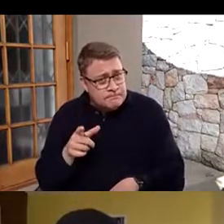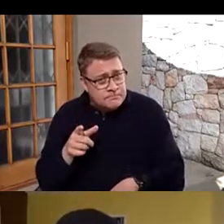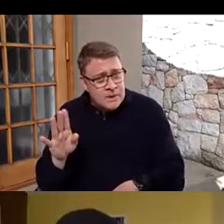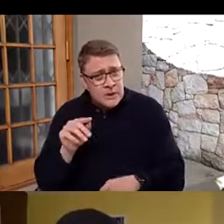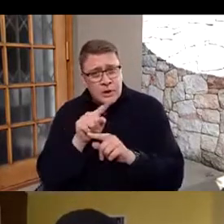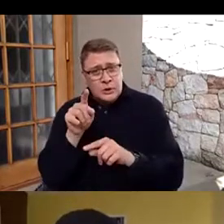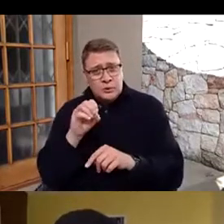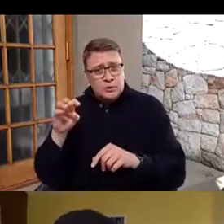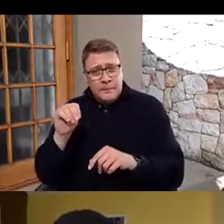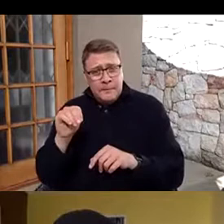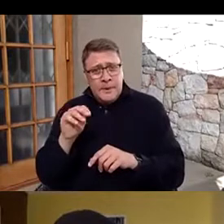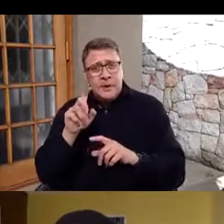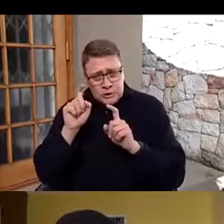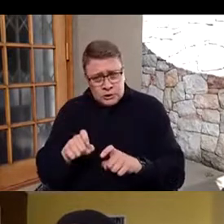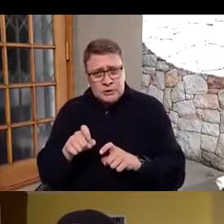Zoom.us. but it should be